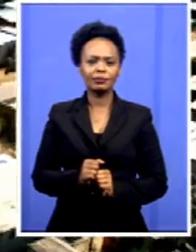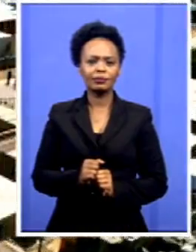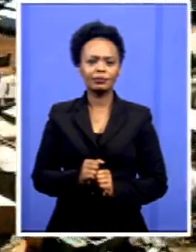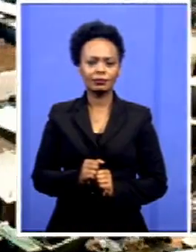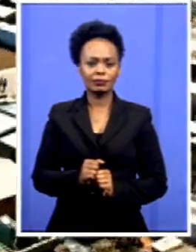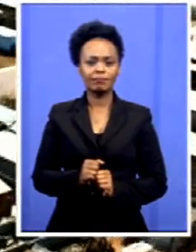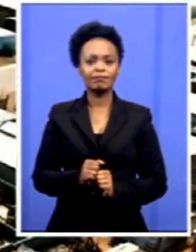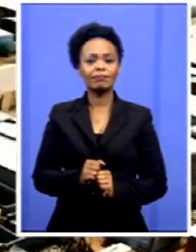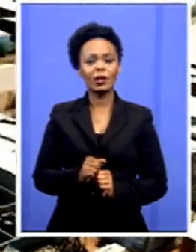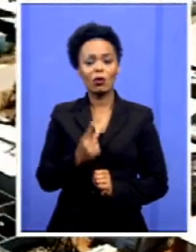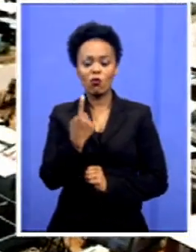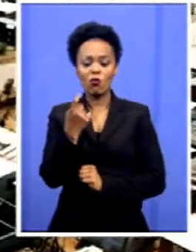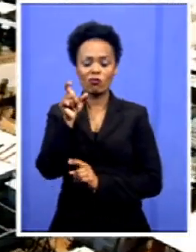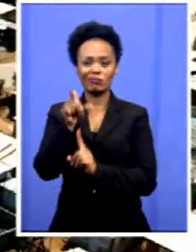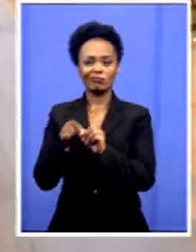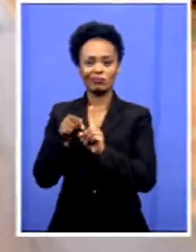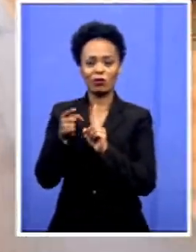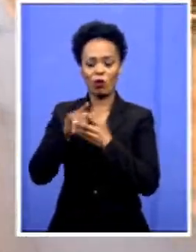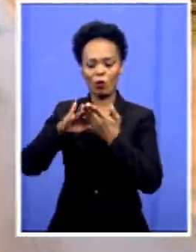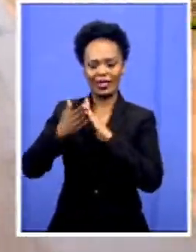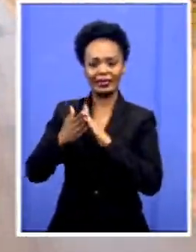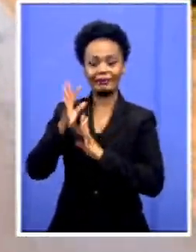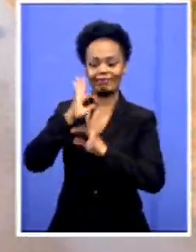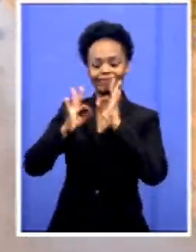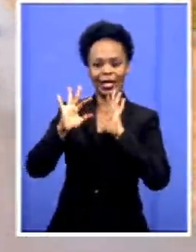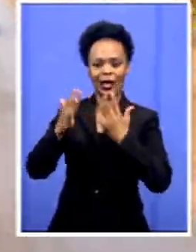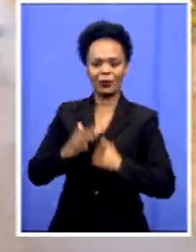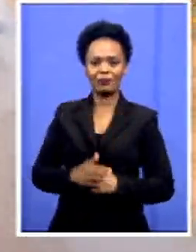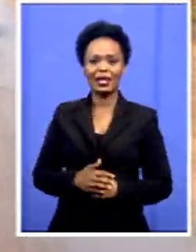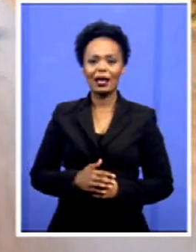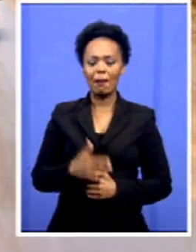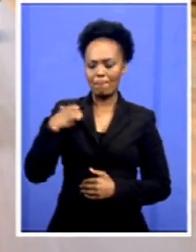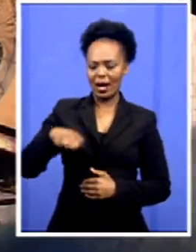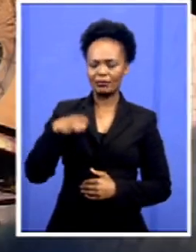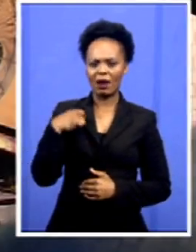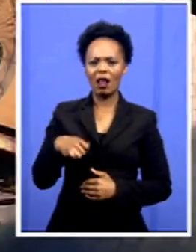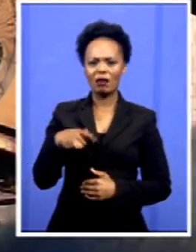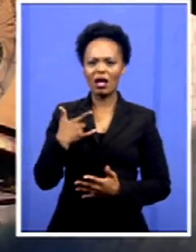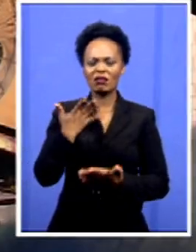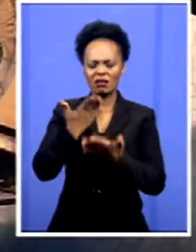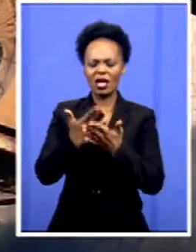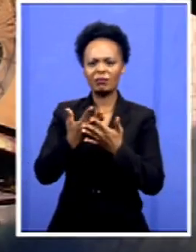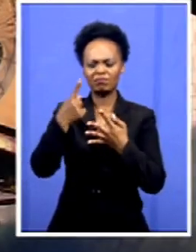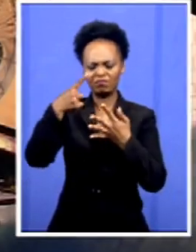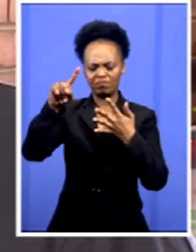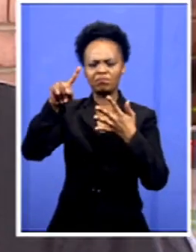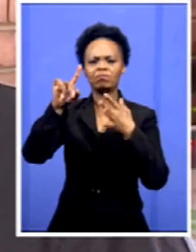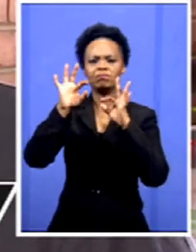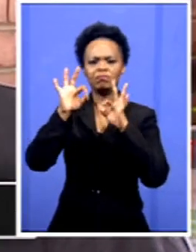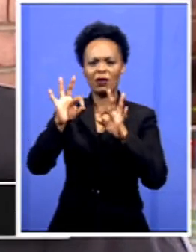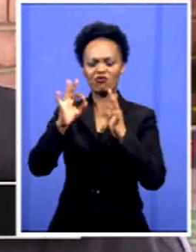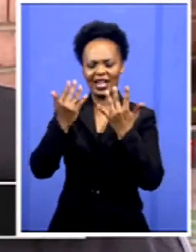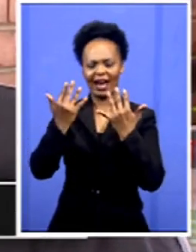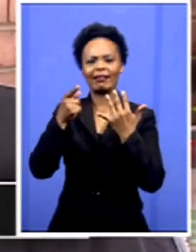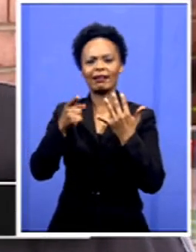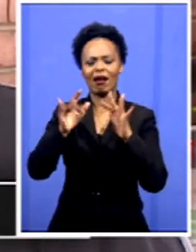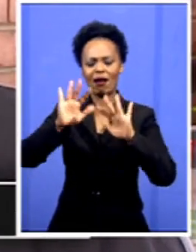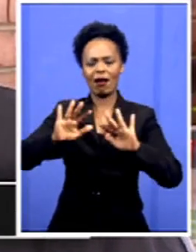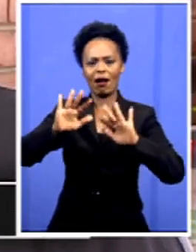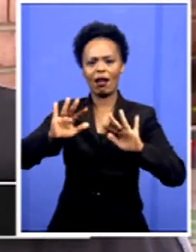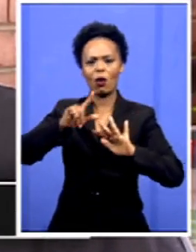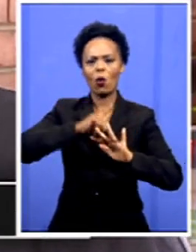of the residents had to say. I would rate our municipality as green, and my reason for that will be because we've got a call